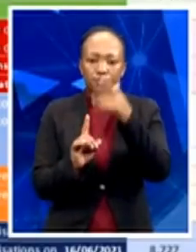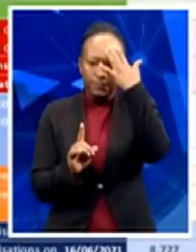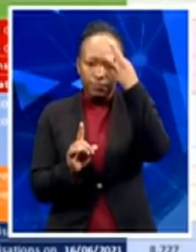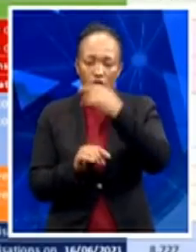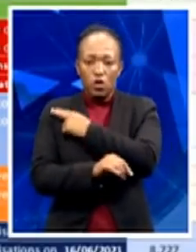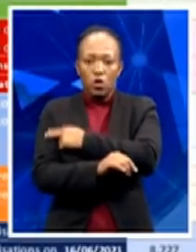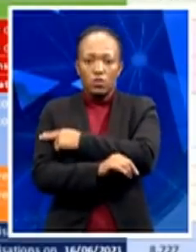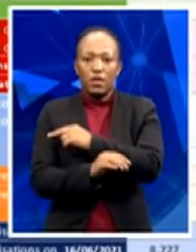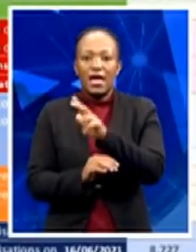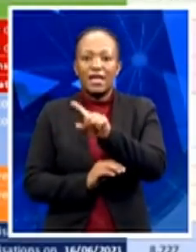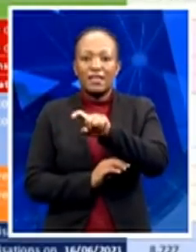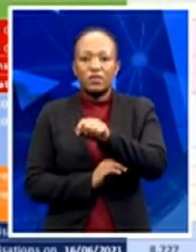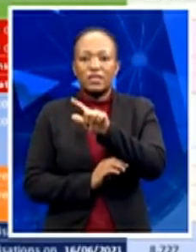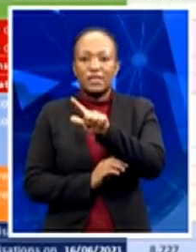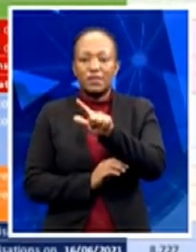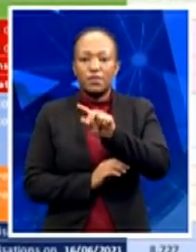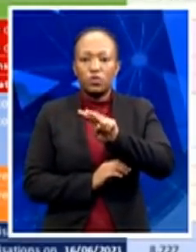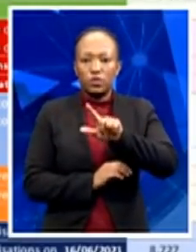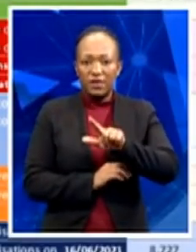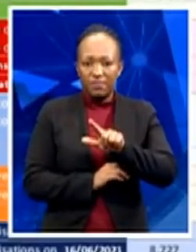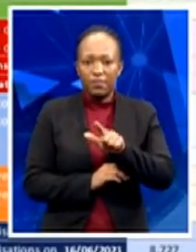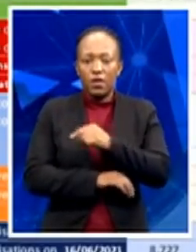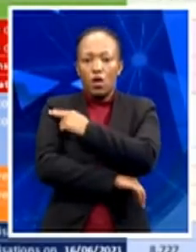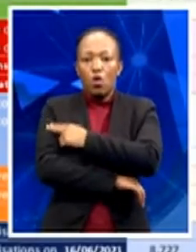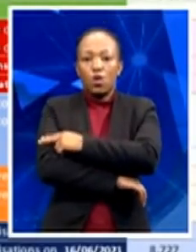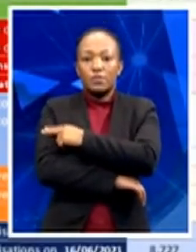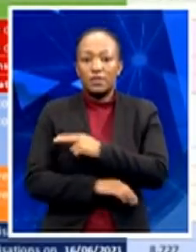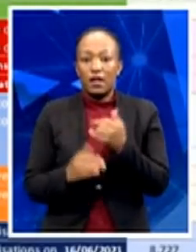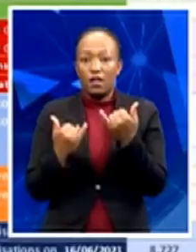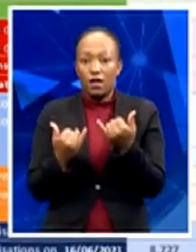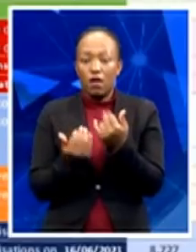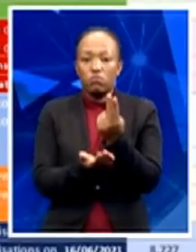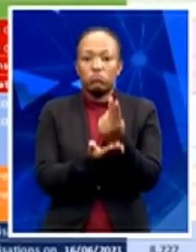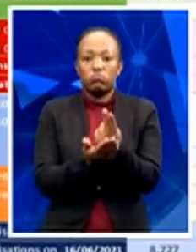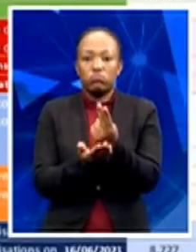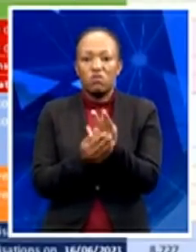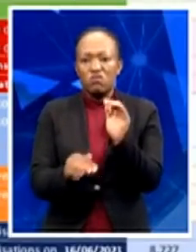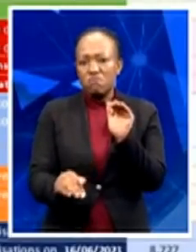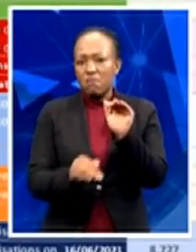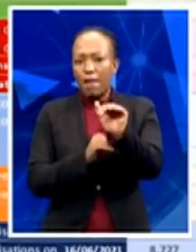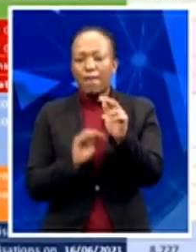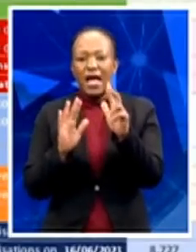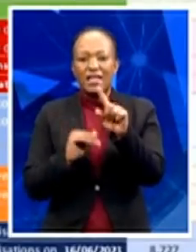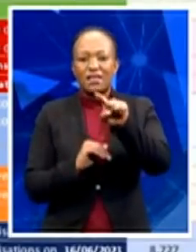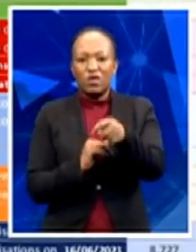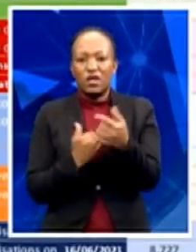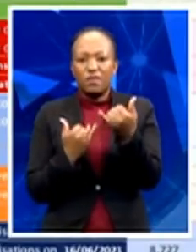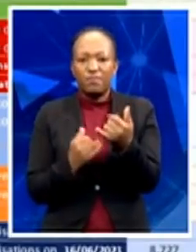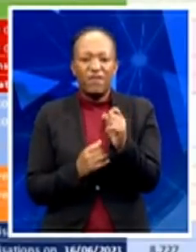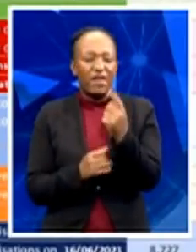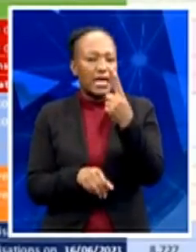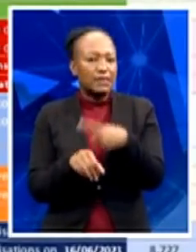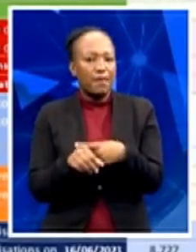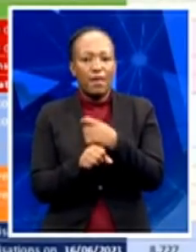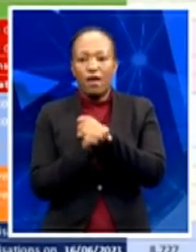8,727, and hospitalizations have breached the 8,000 mark, the first time this has been recorded since